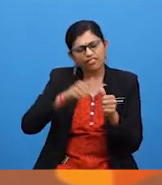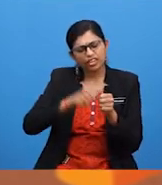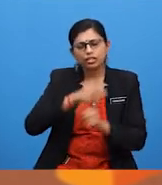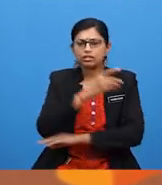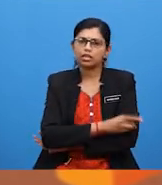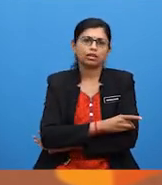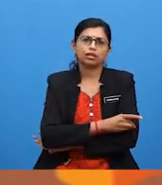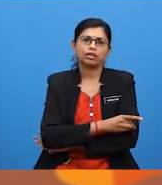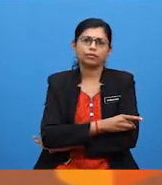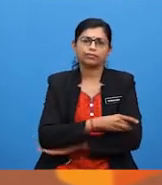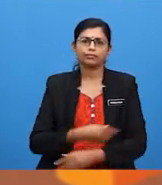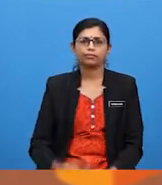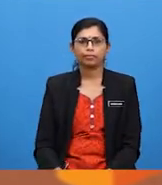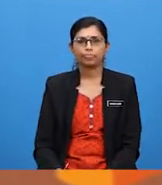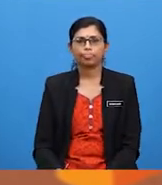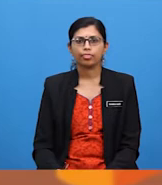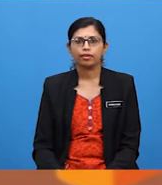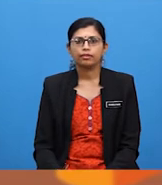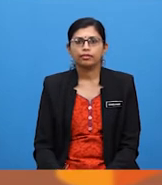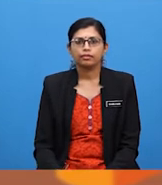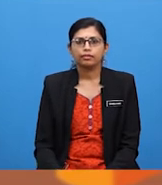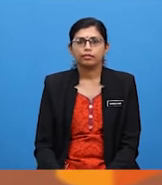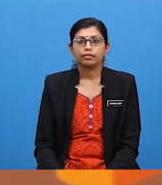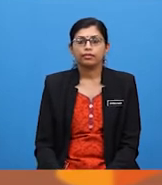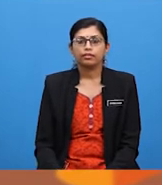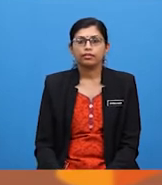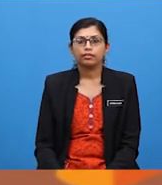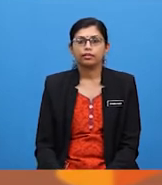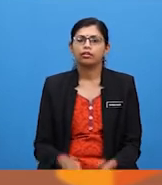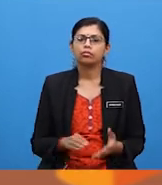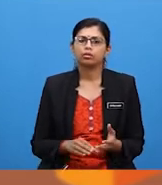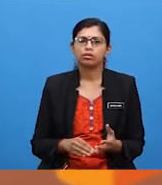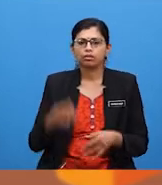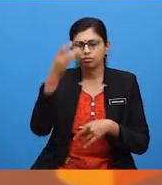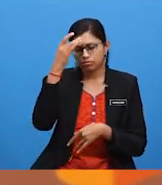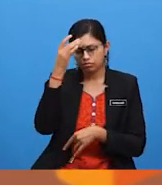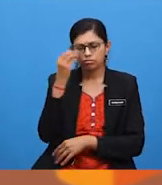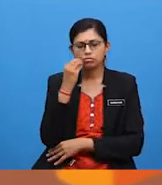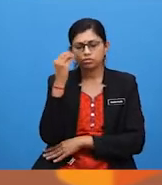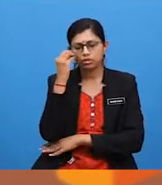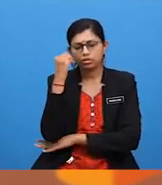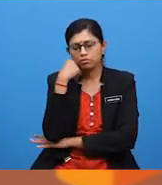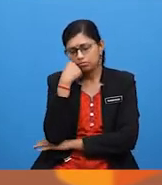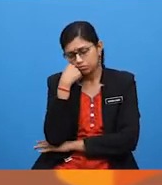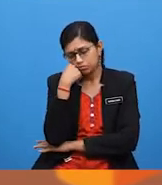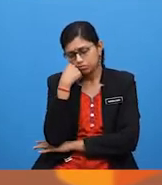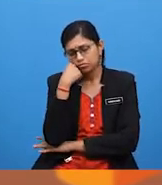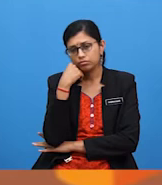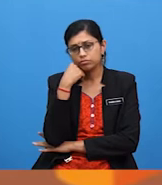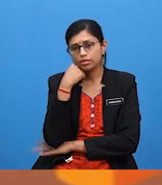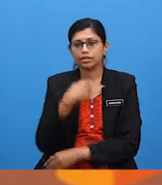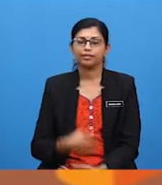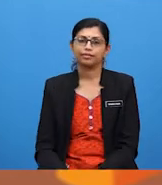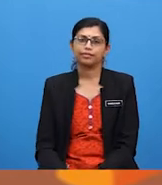day. Finally, I would get super homesick if I went overseas.